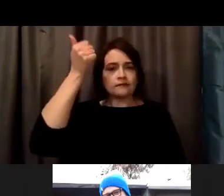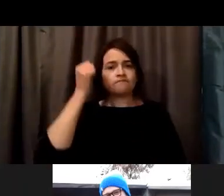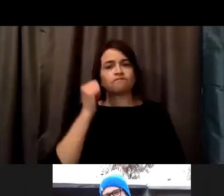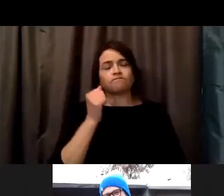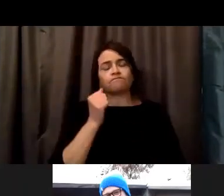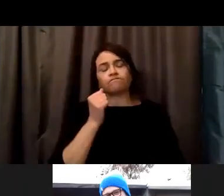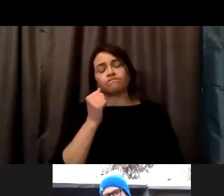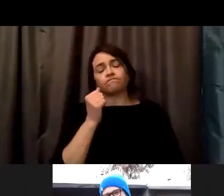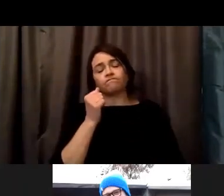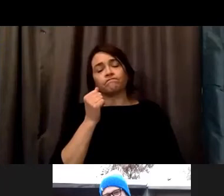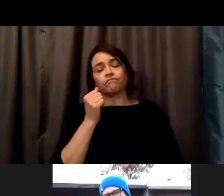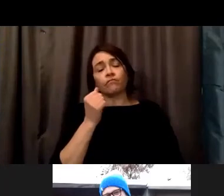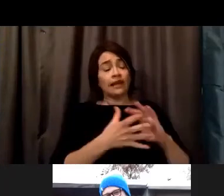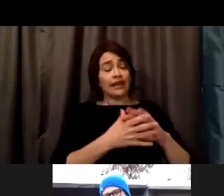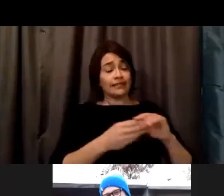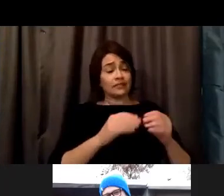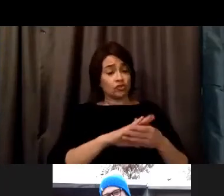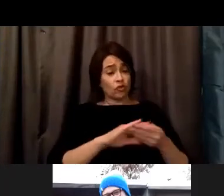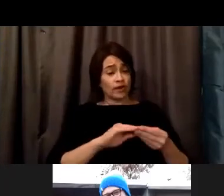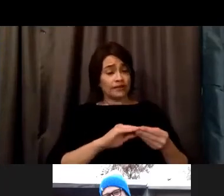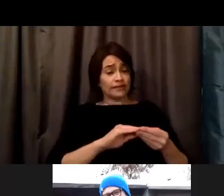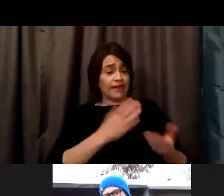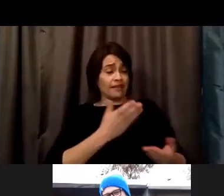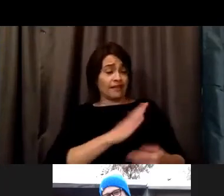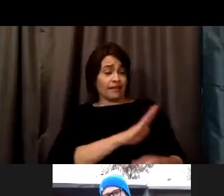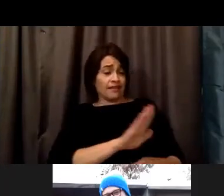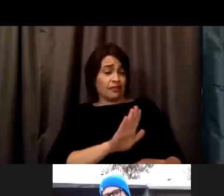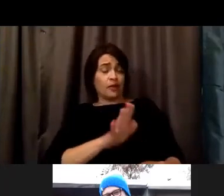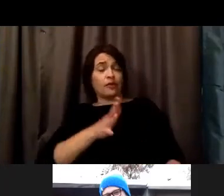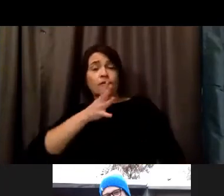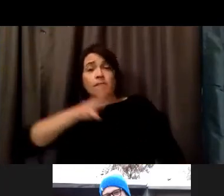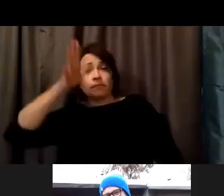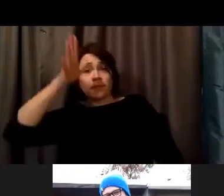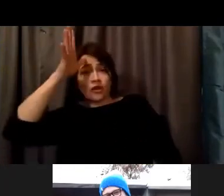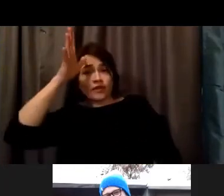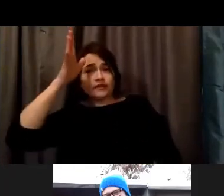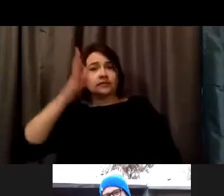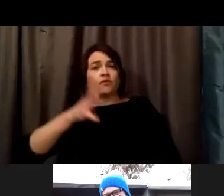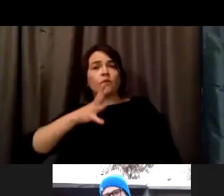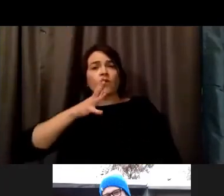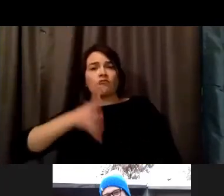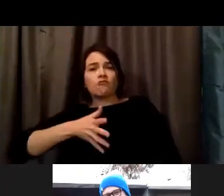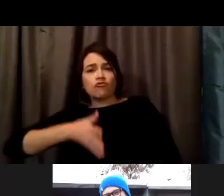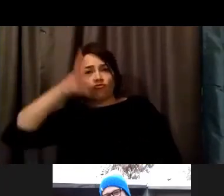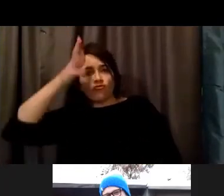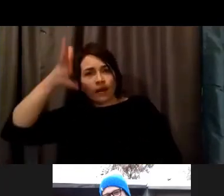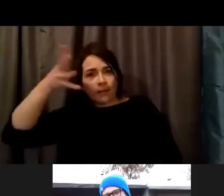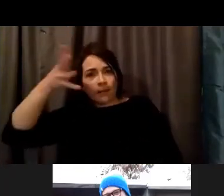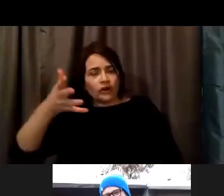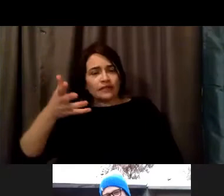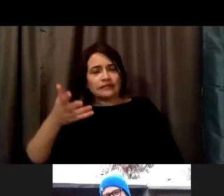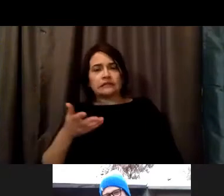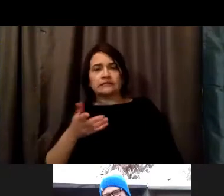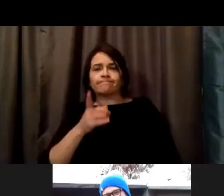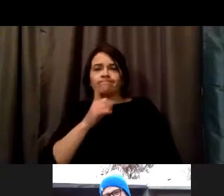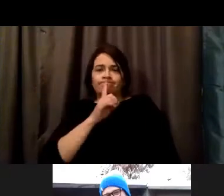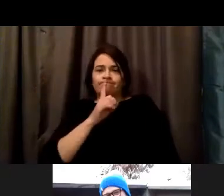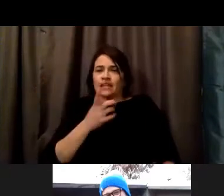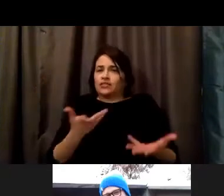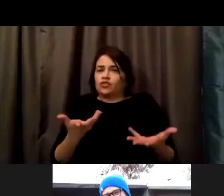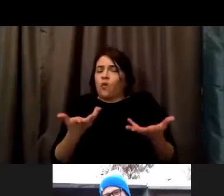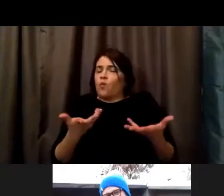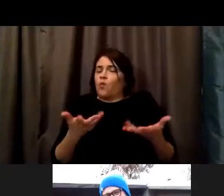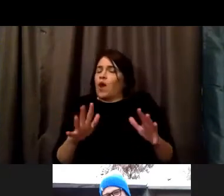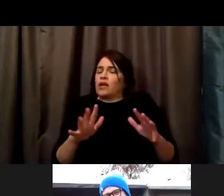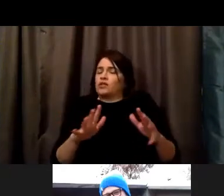grandparents might be reluctant to sharing on a one-on-one basis. So hopefully that's not an elongated